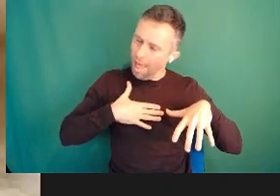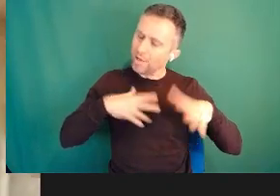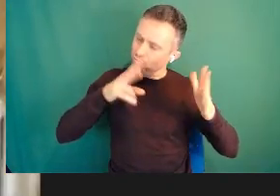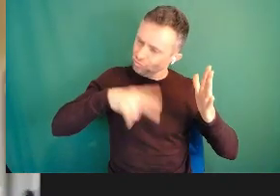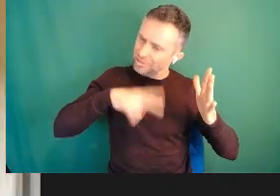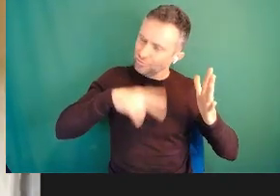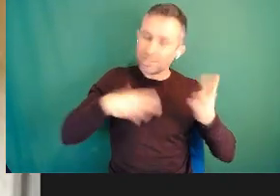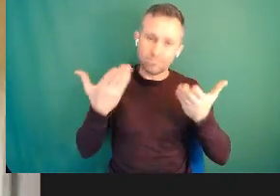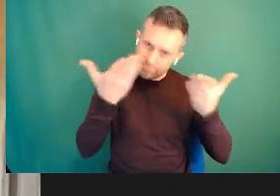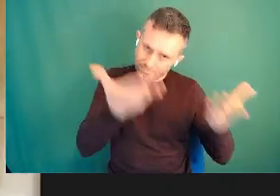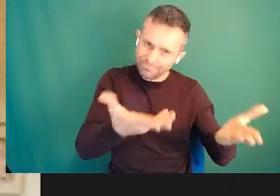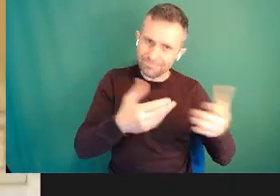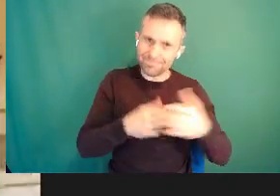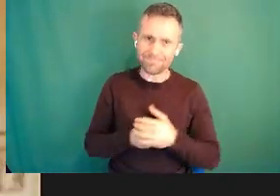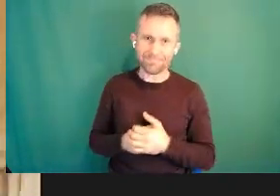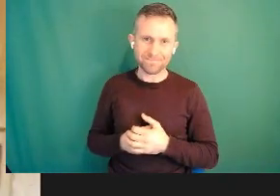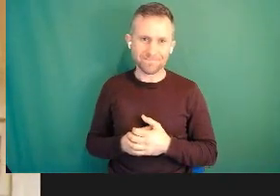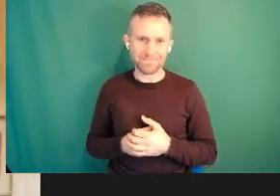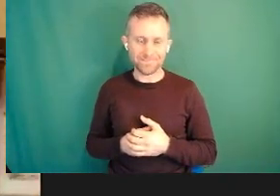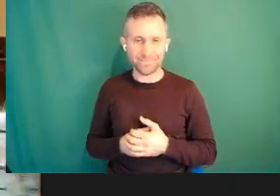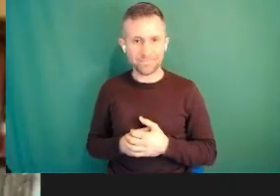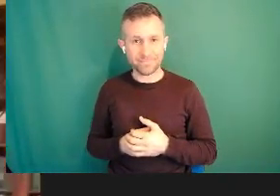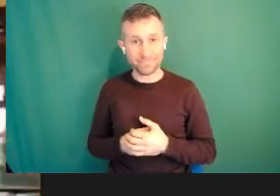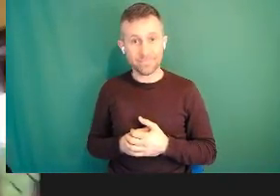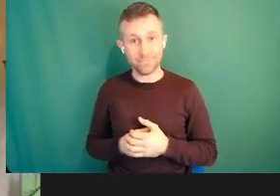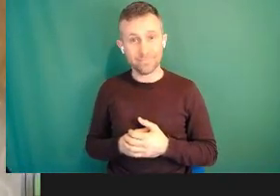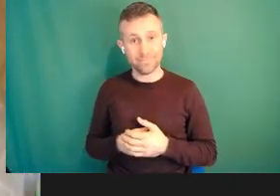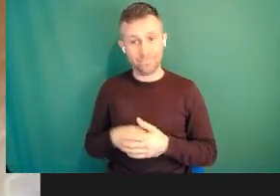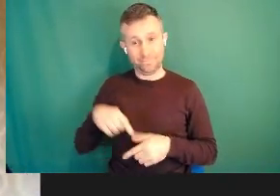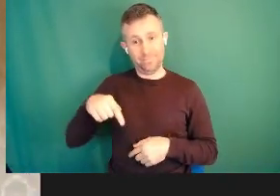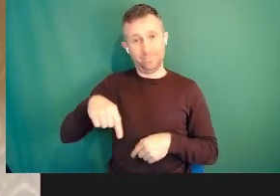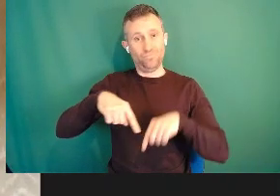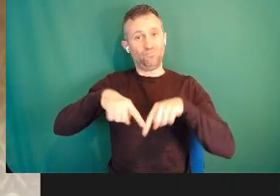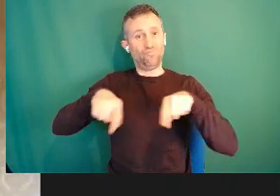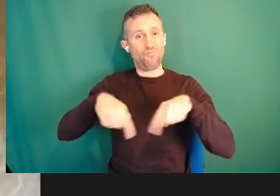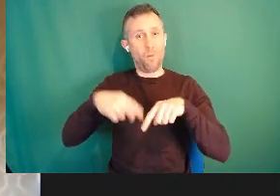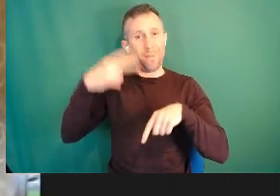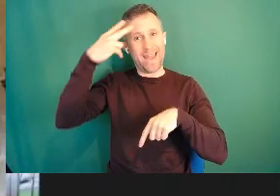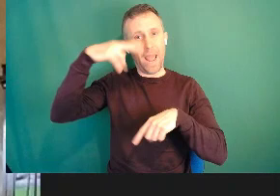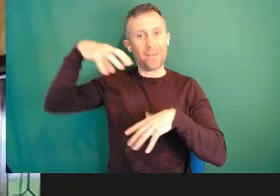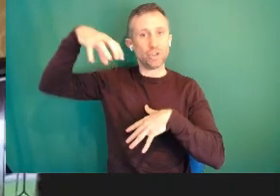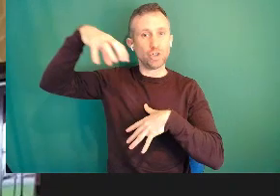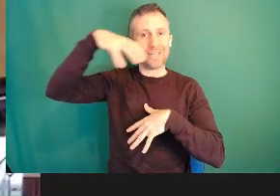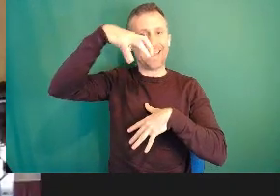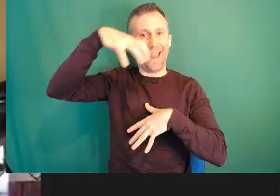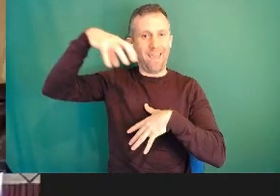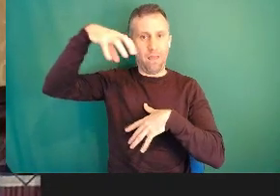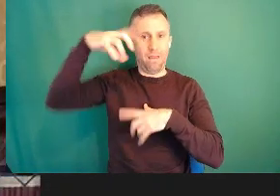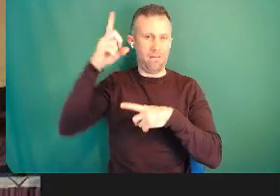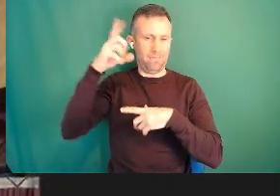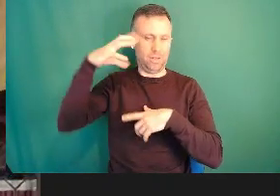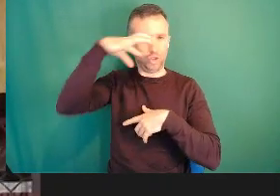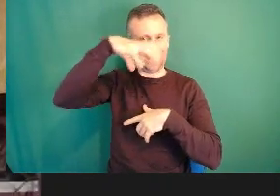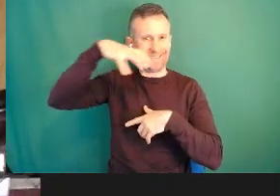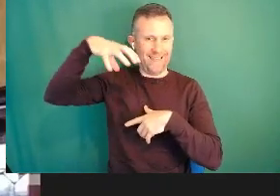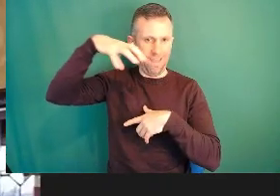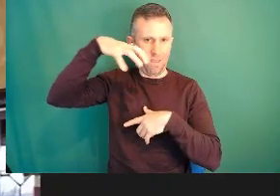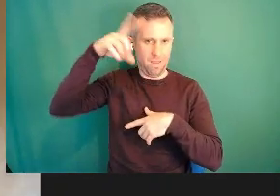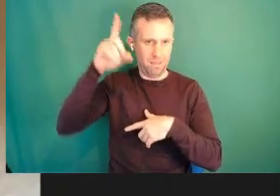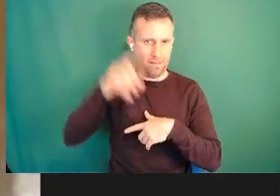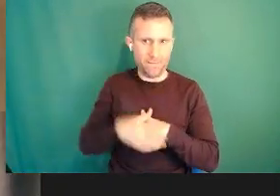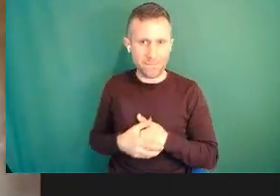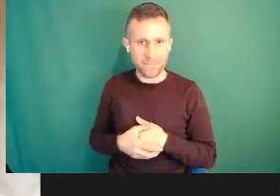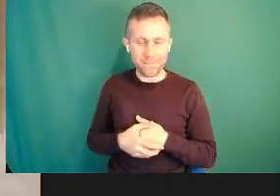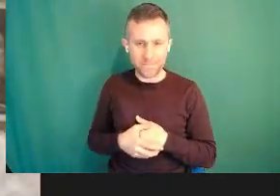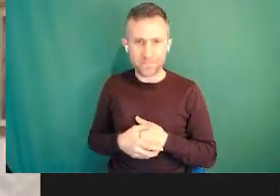This is the chandelier room, and so the chandelier room is there isn't very